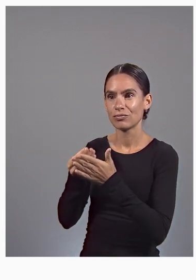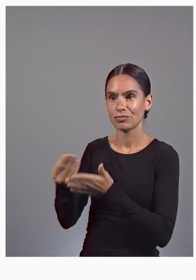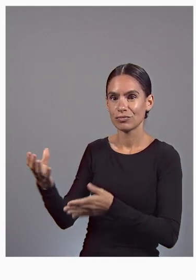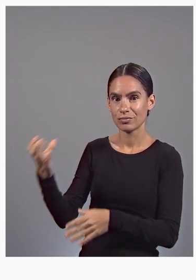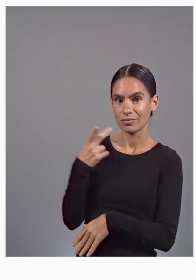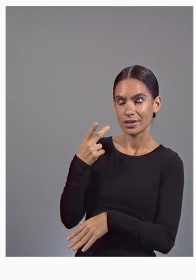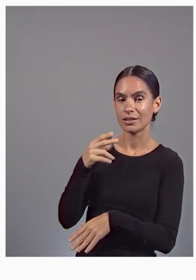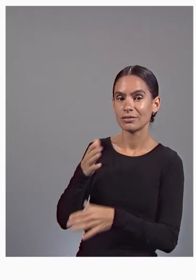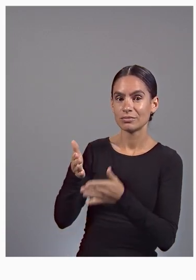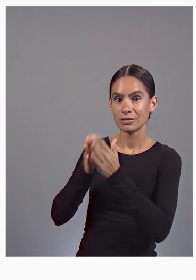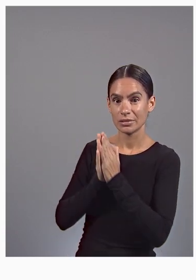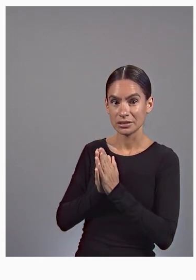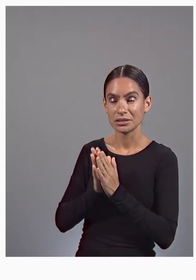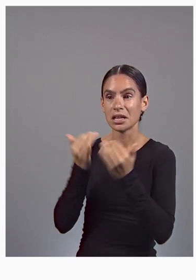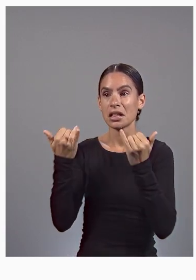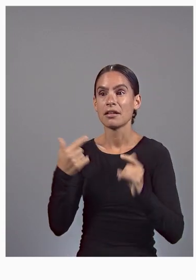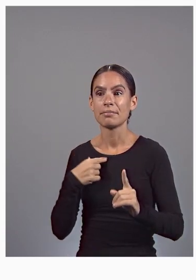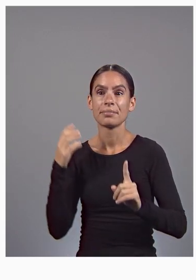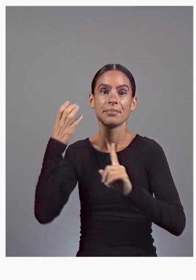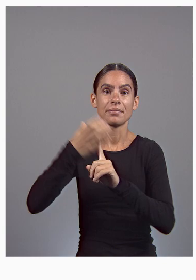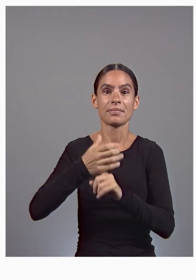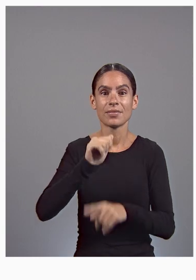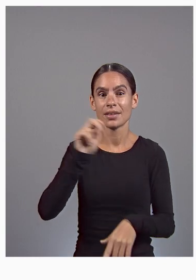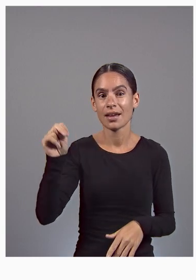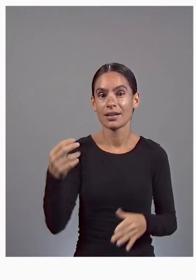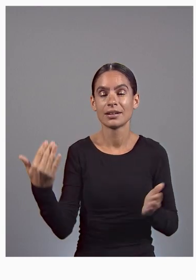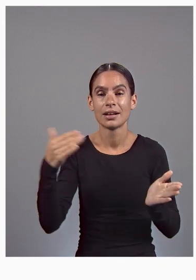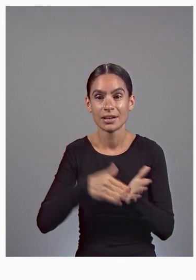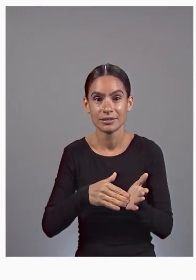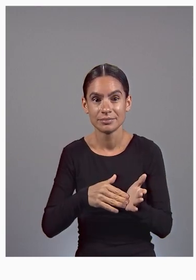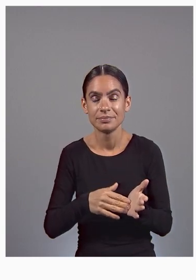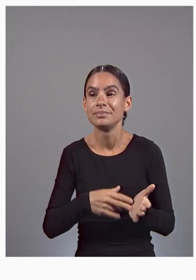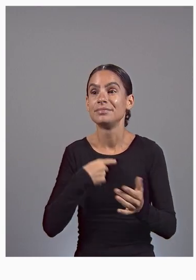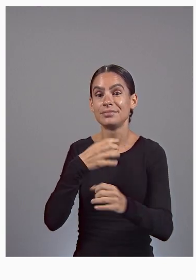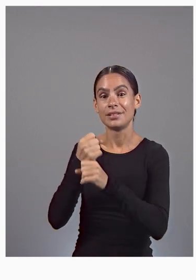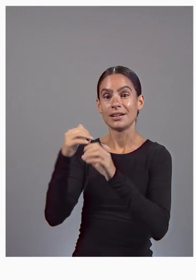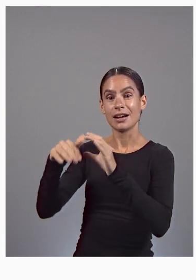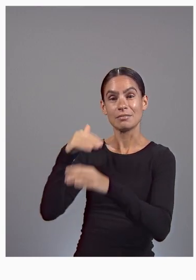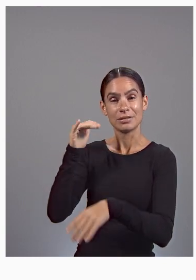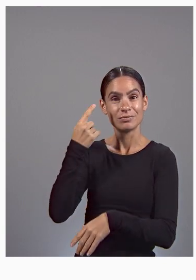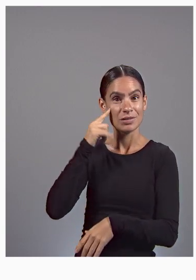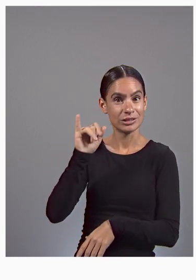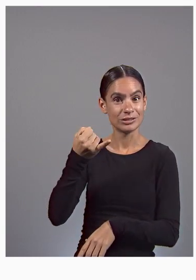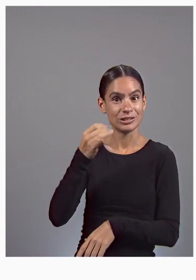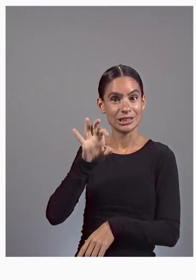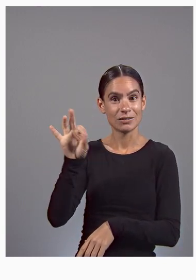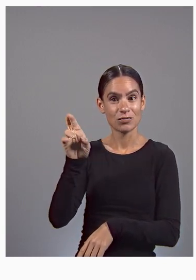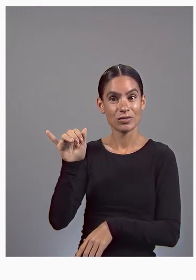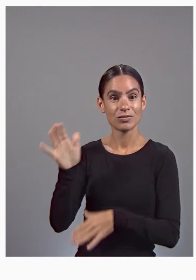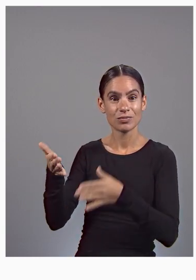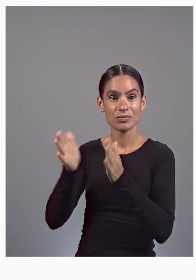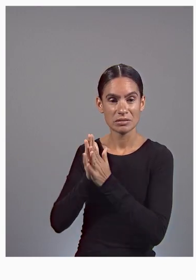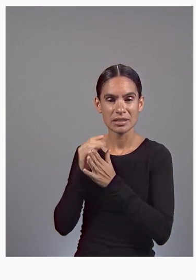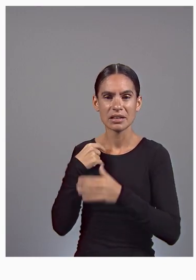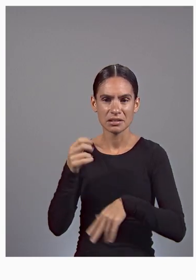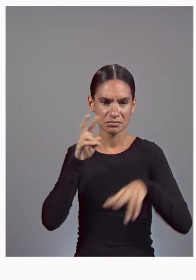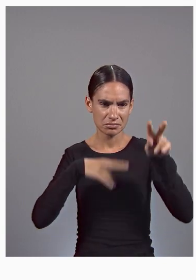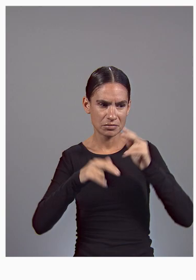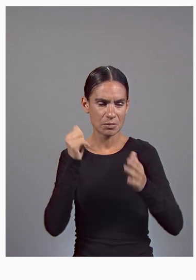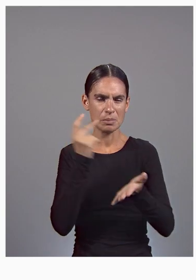Okay, now I'll be Anne again. I got this email for Jeffrey's request. I can review and approve it directly from